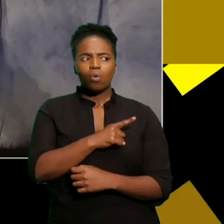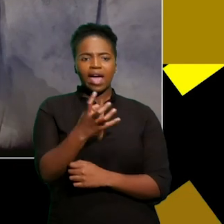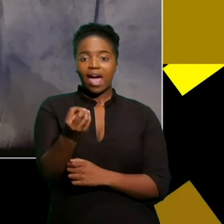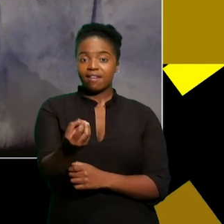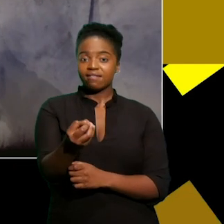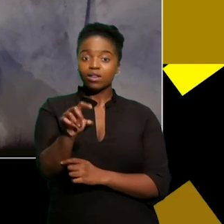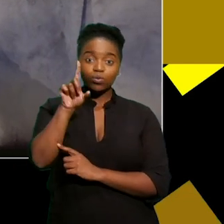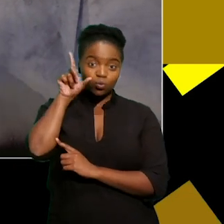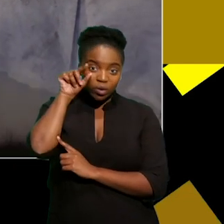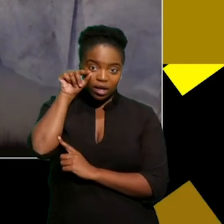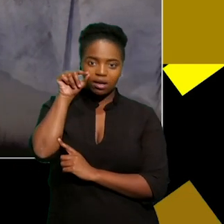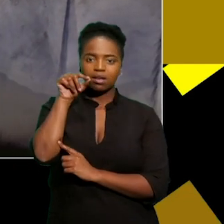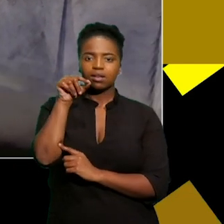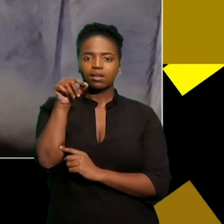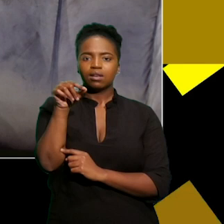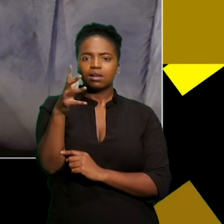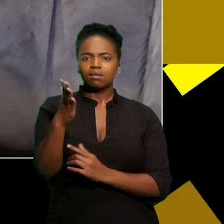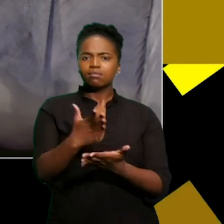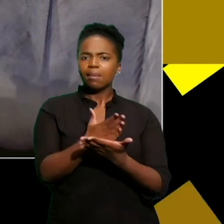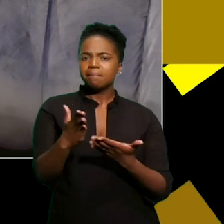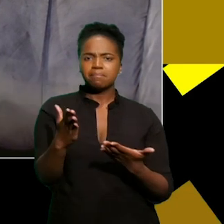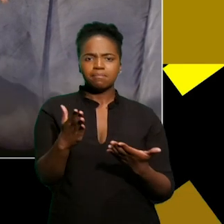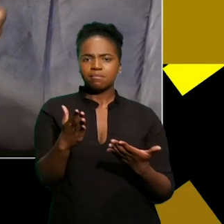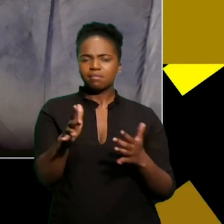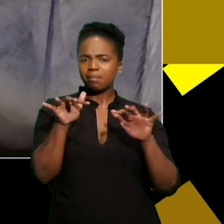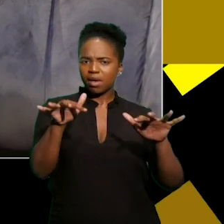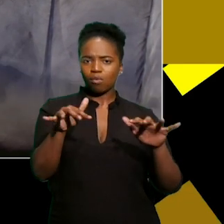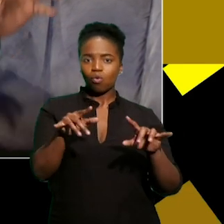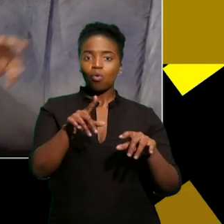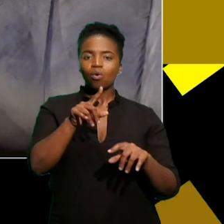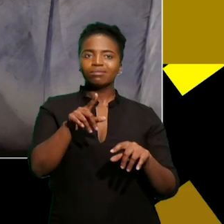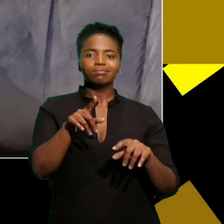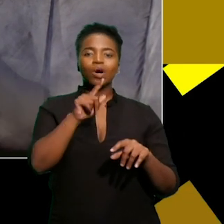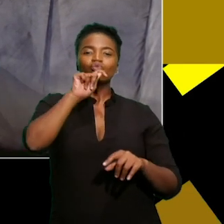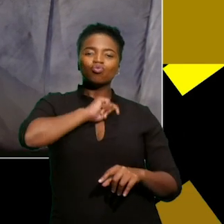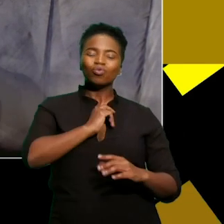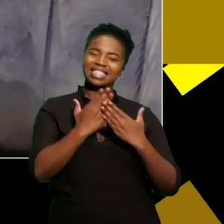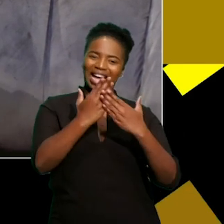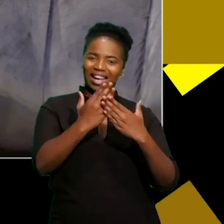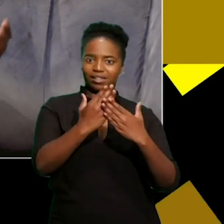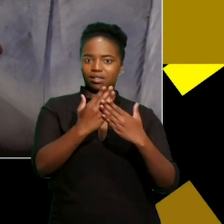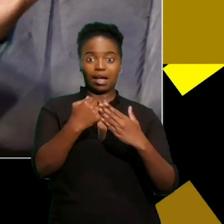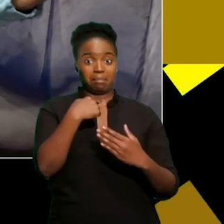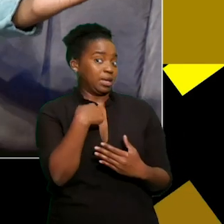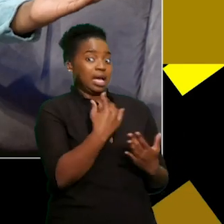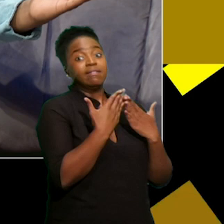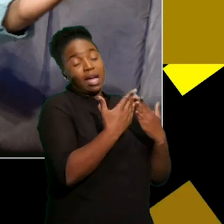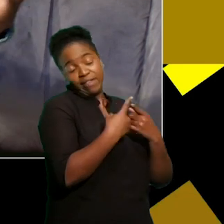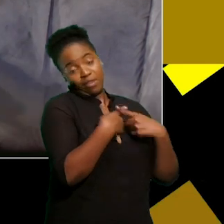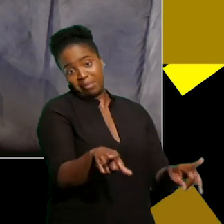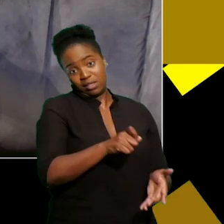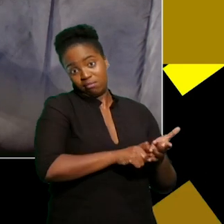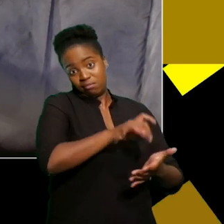Twitter. A lot of journalism has been, and I would say ukuthi people who are not official journalists are now journalists. They find themselves like myself, relevant. I'm a journalist. Yeah, you